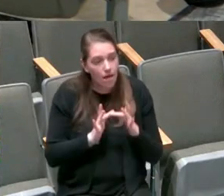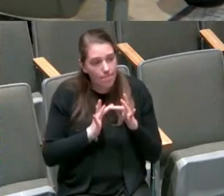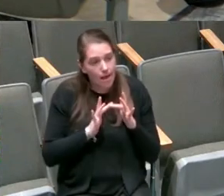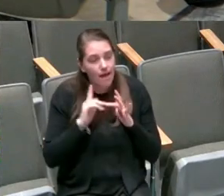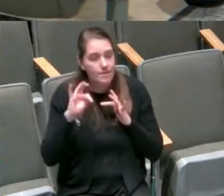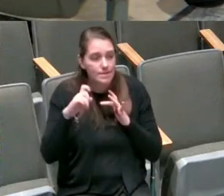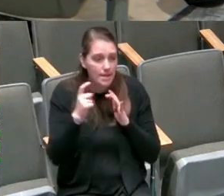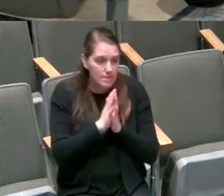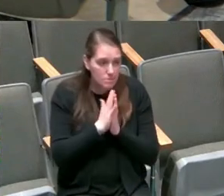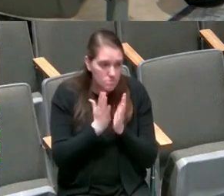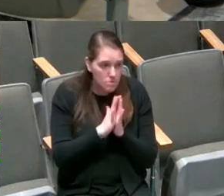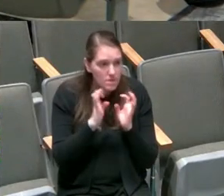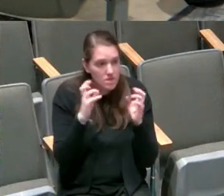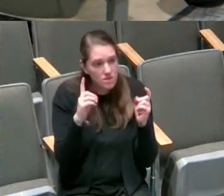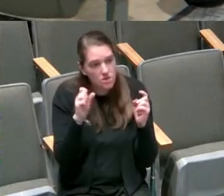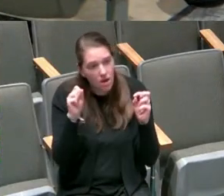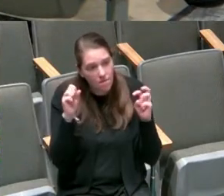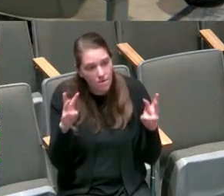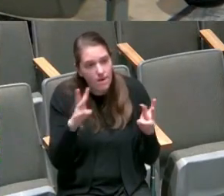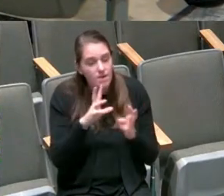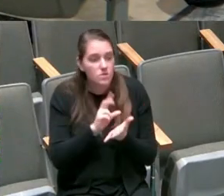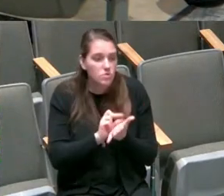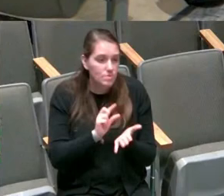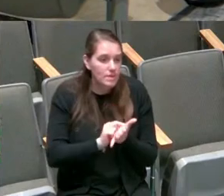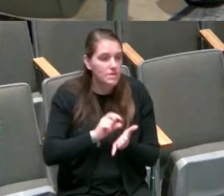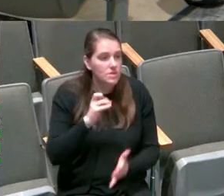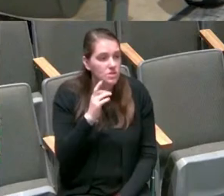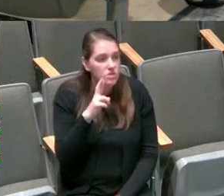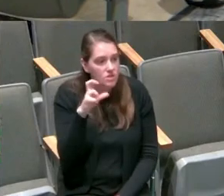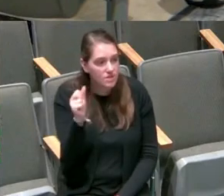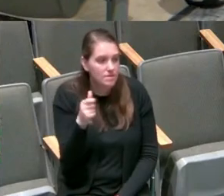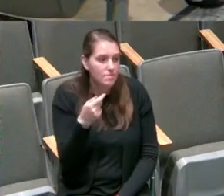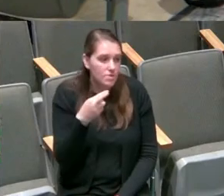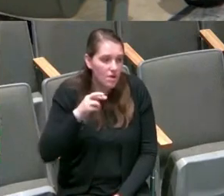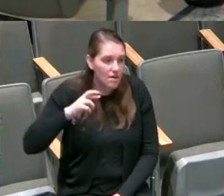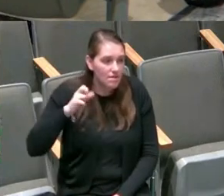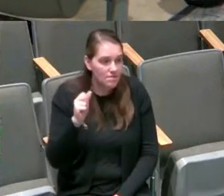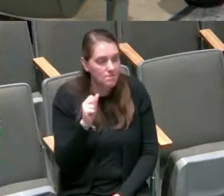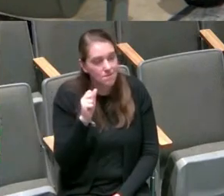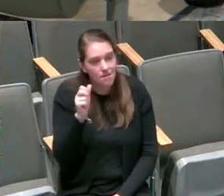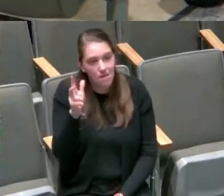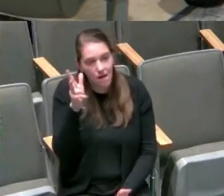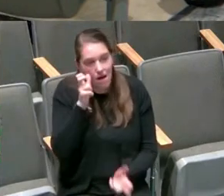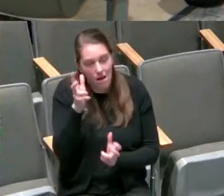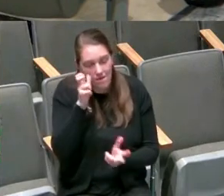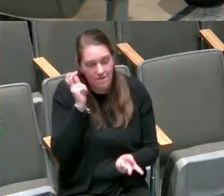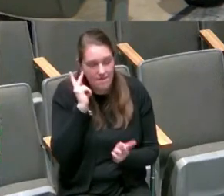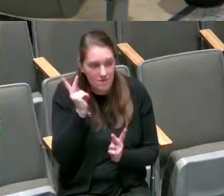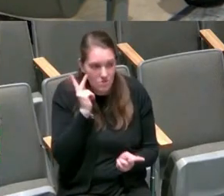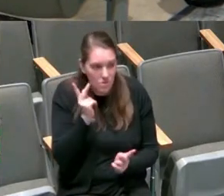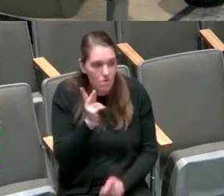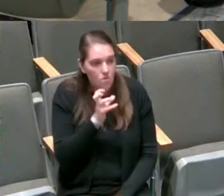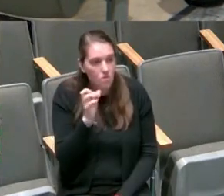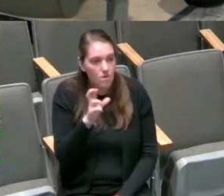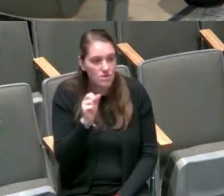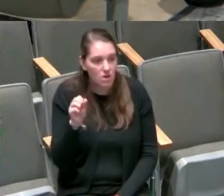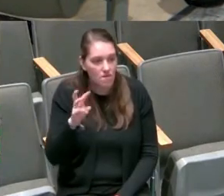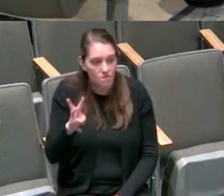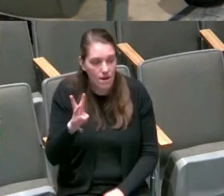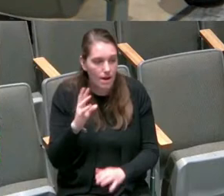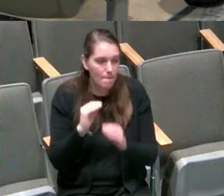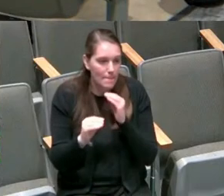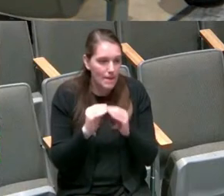textbooks educational software newspapers serials periodicals audio visual materials or software